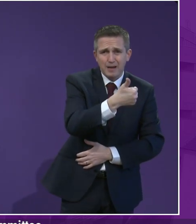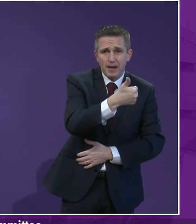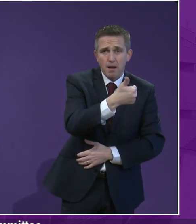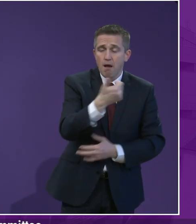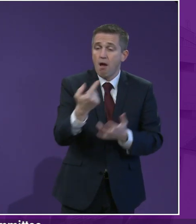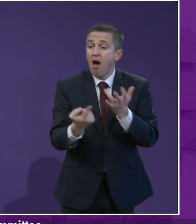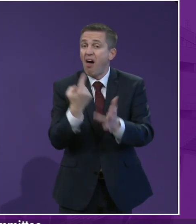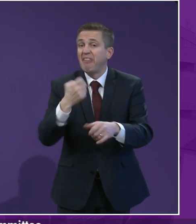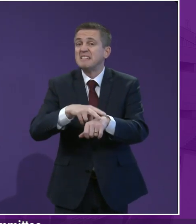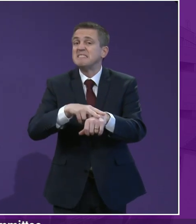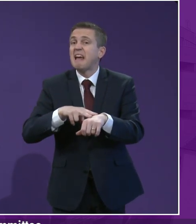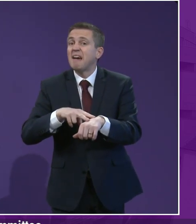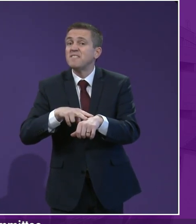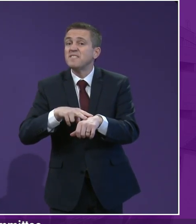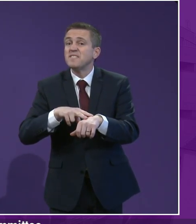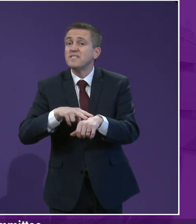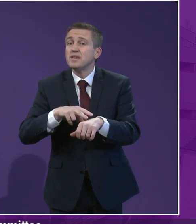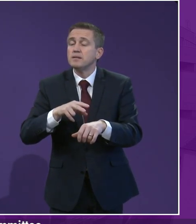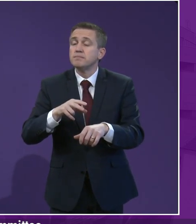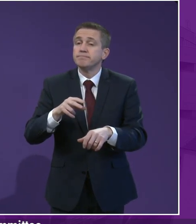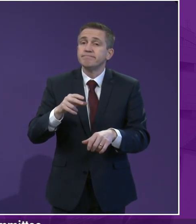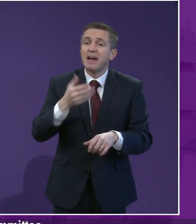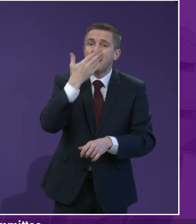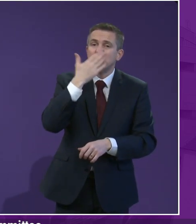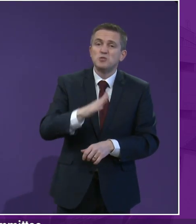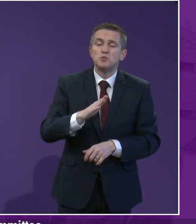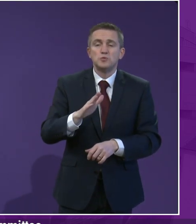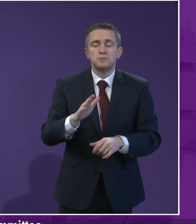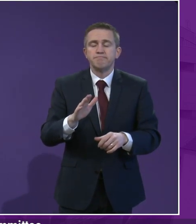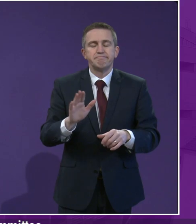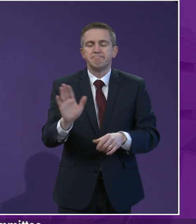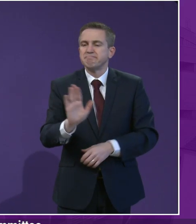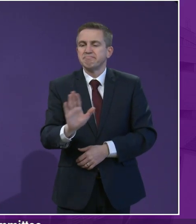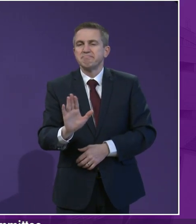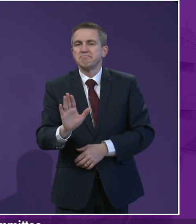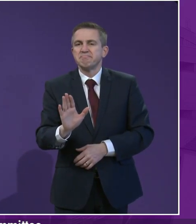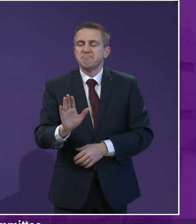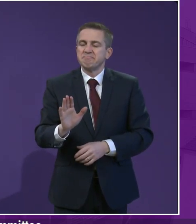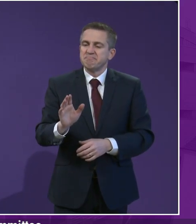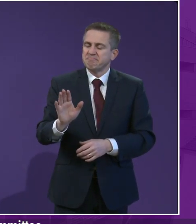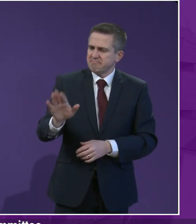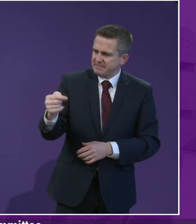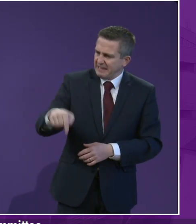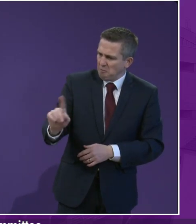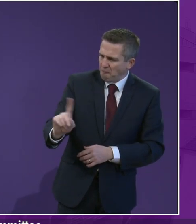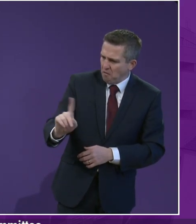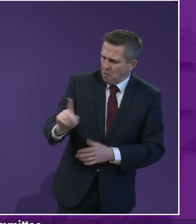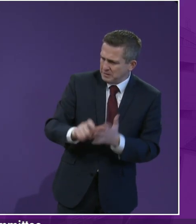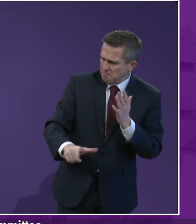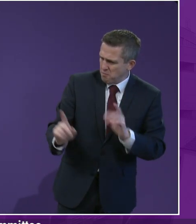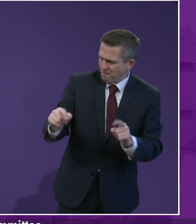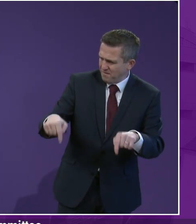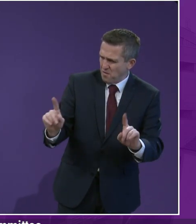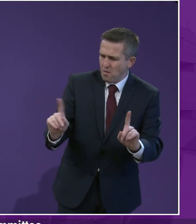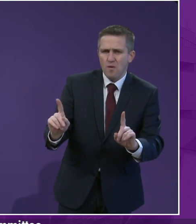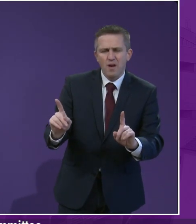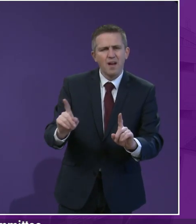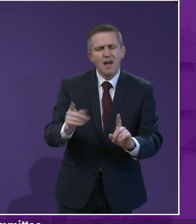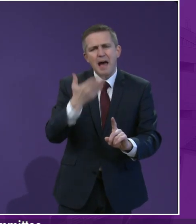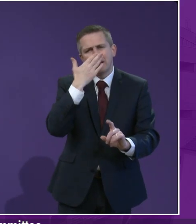greater awareness, because it is very, very varied. There are some staff who are great at giving